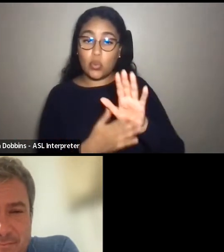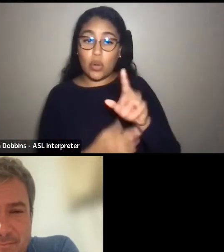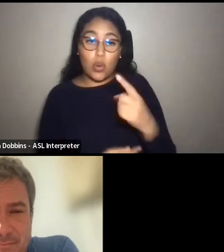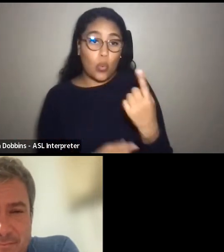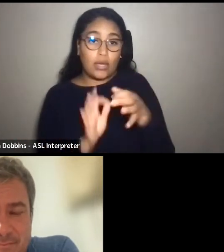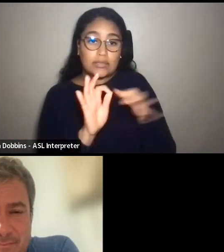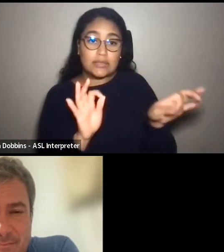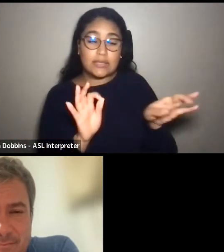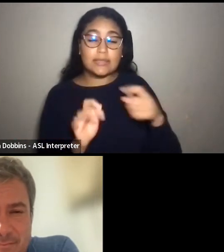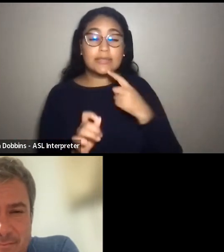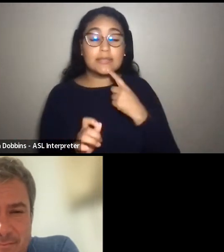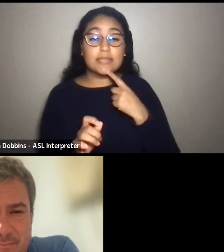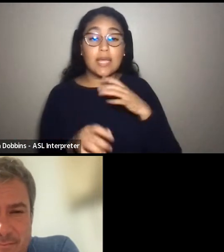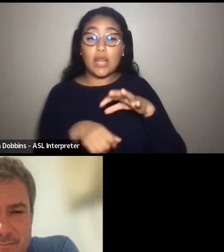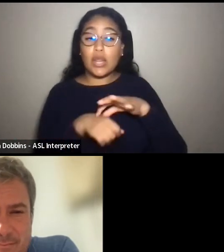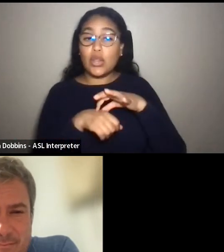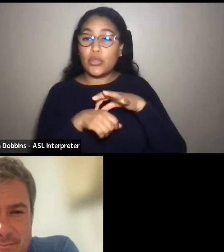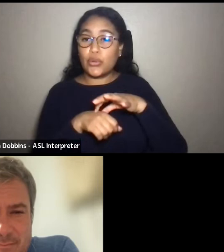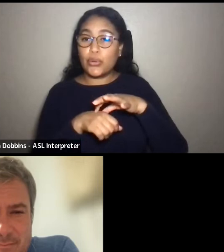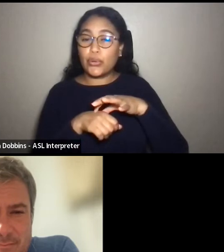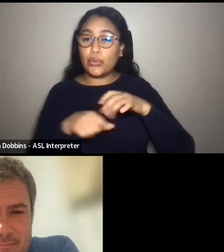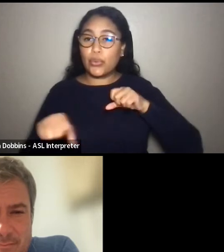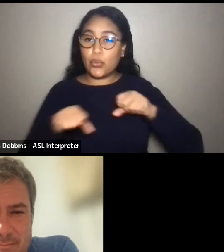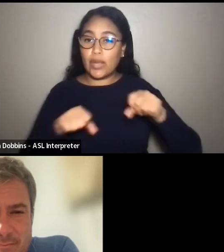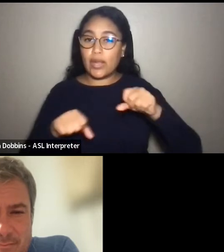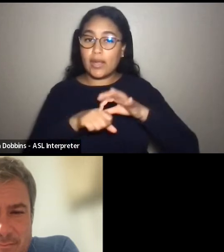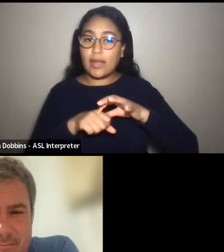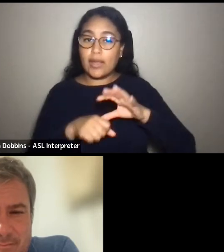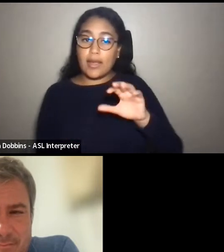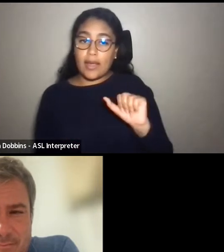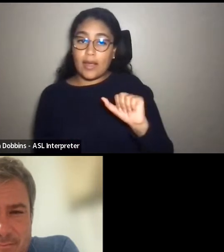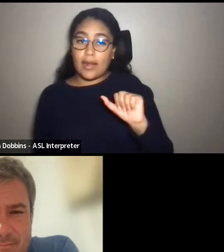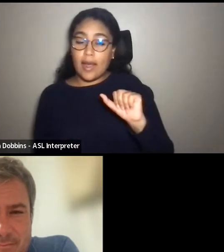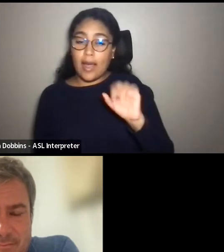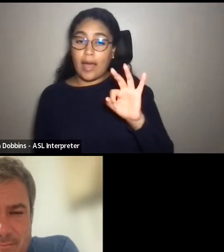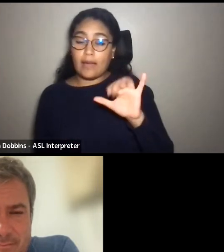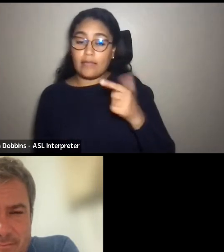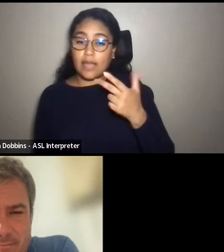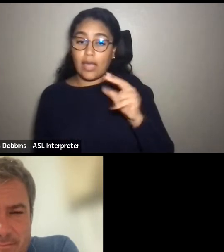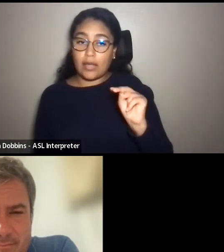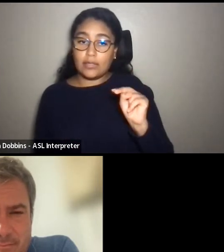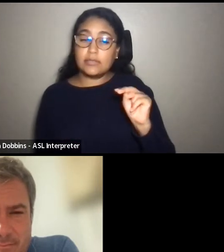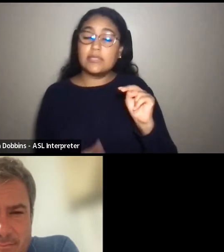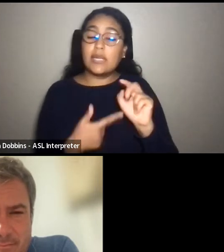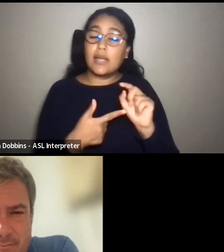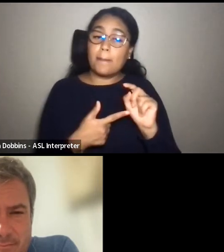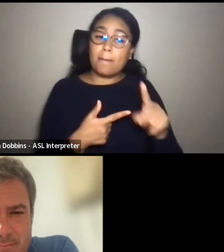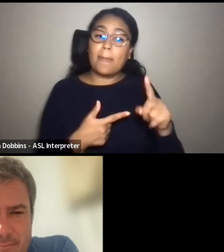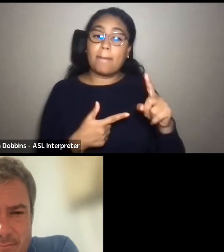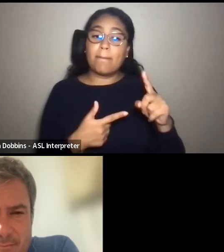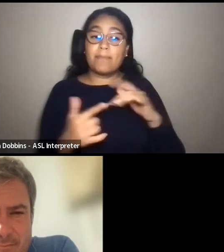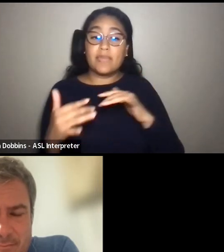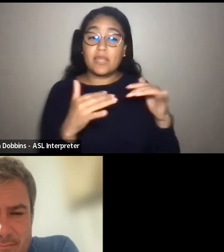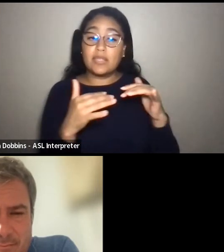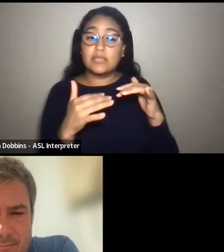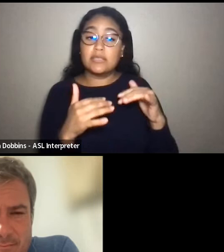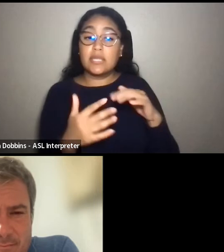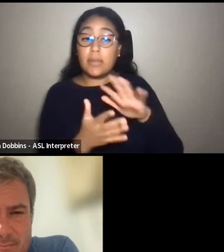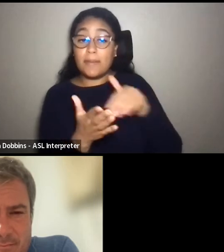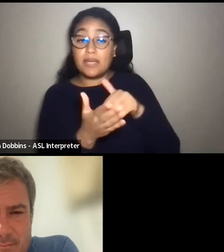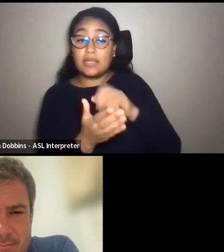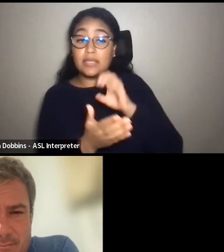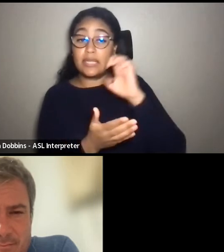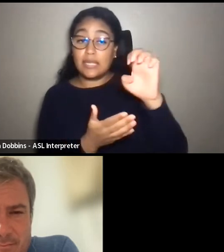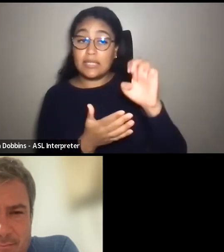sentence, mentioning the earthquake in Afghanistan, the conflict in the Middle East, and the Eastern European conflict.